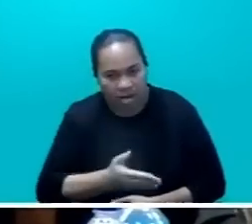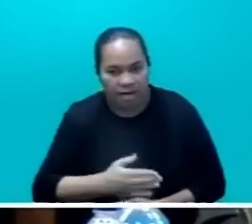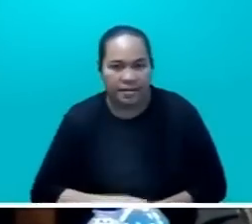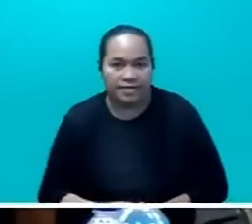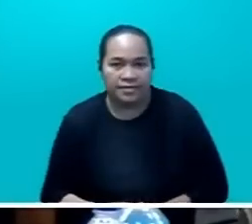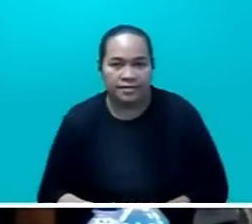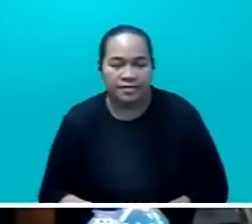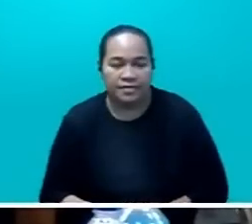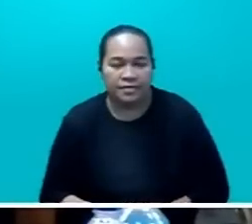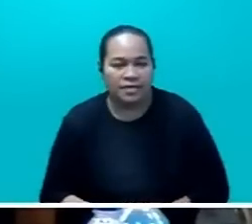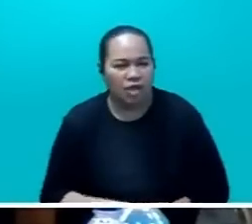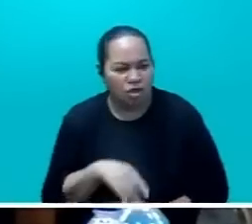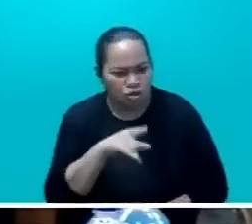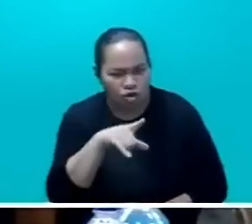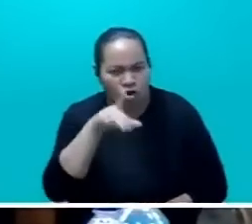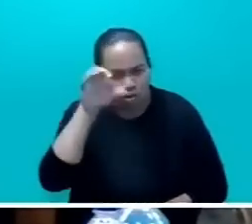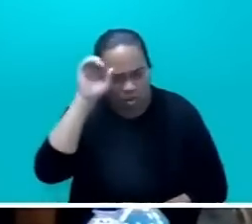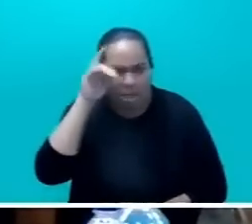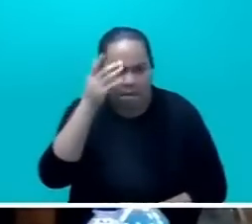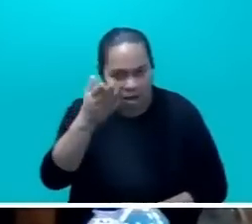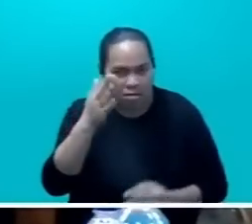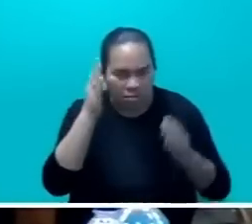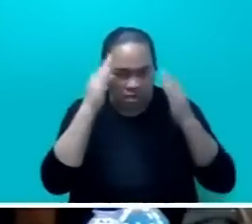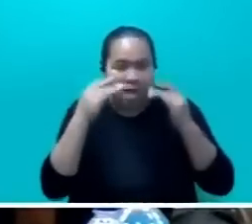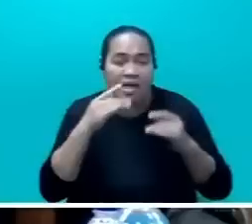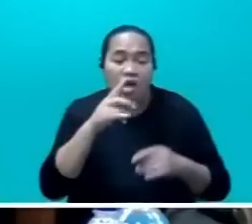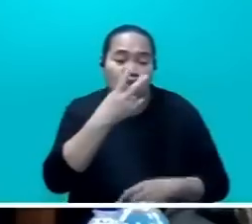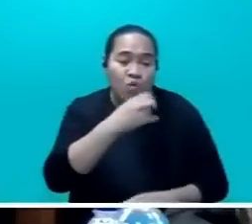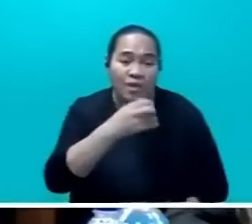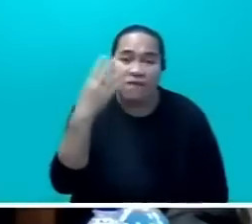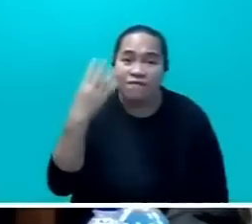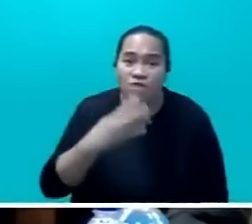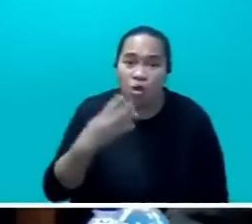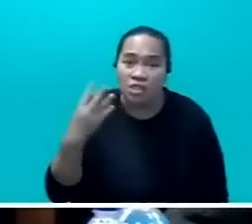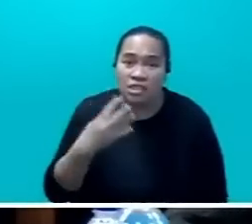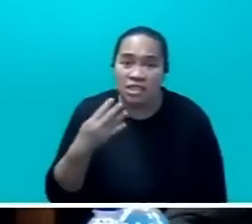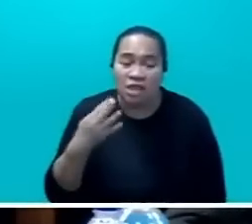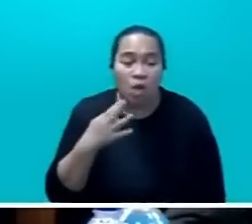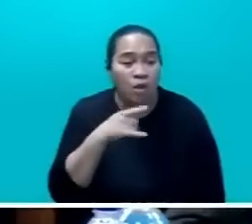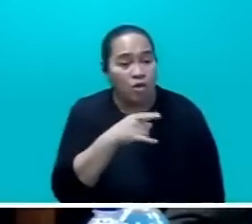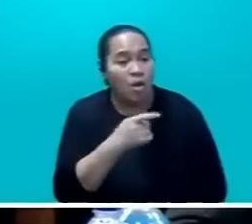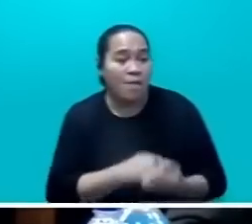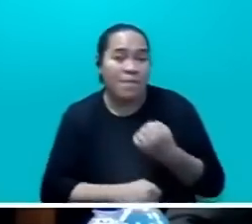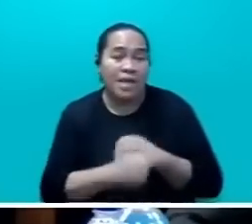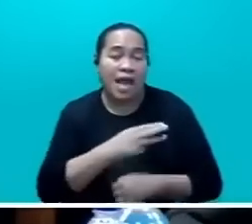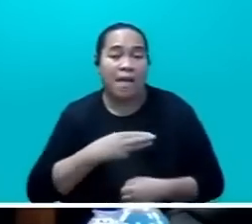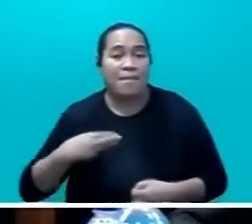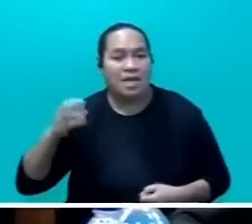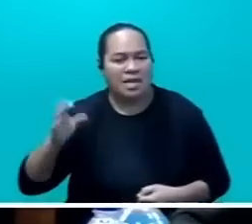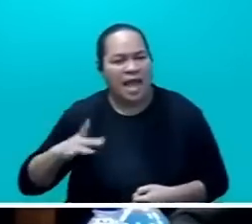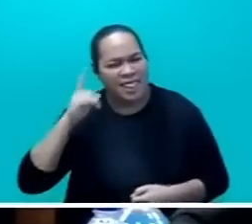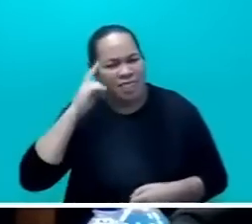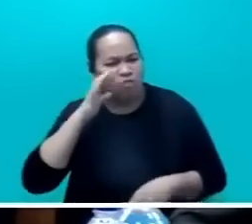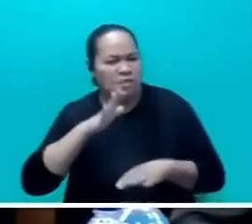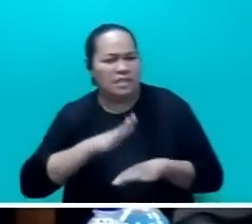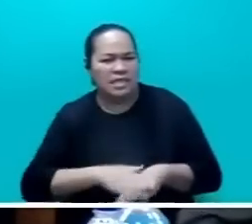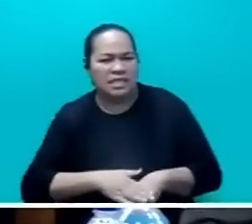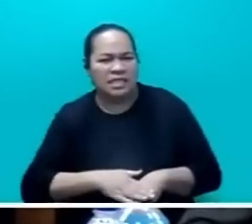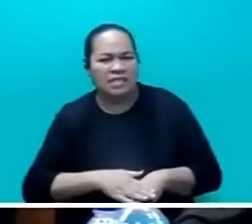and you recall as well, sir, in 2014, when he became minister, I think he was sitting somewhere